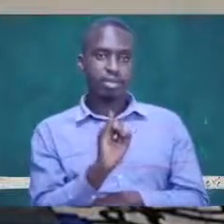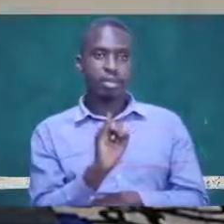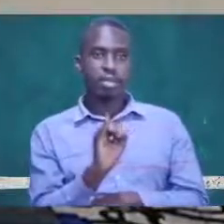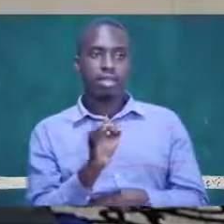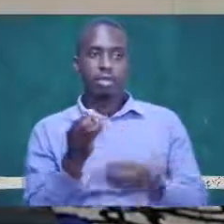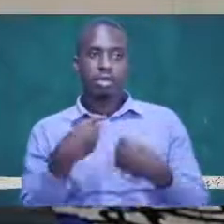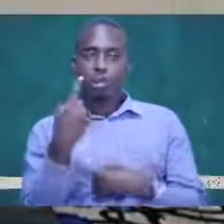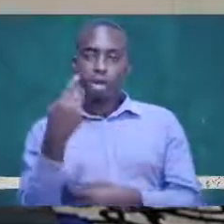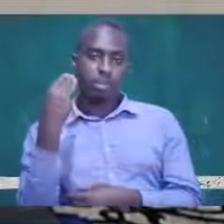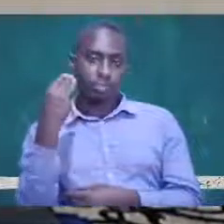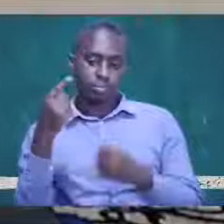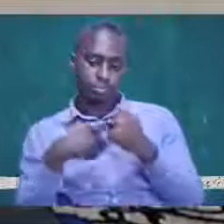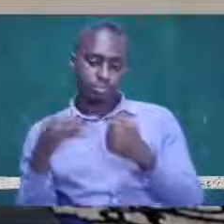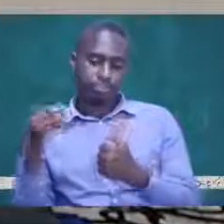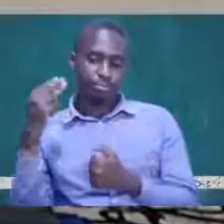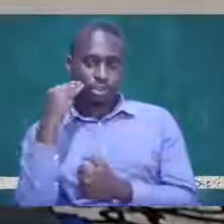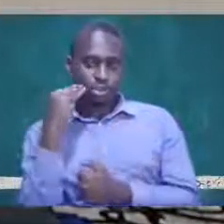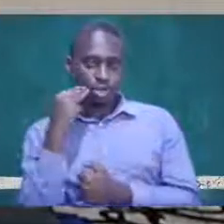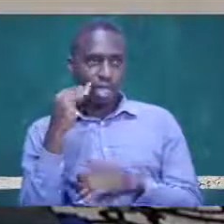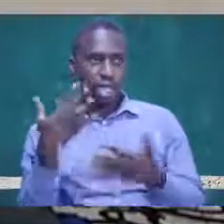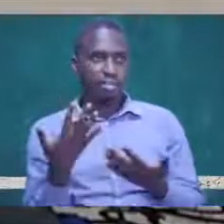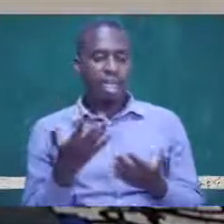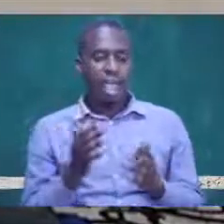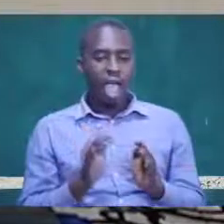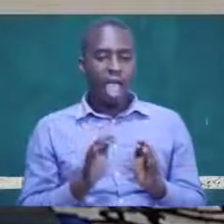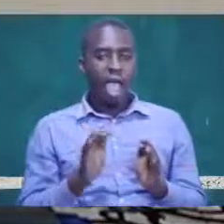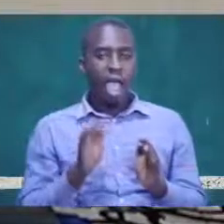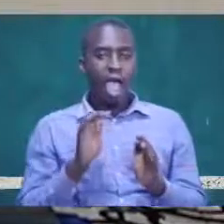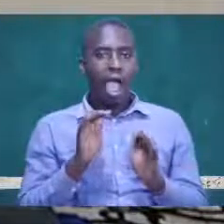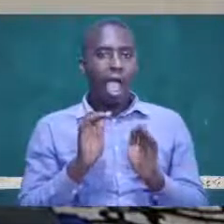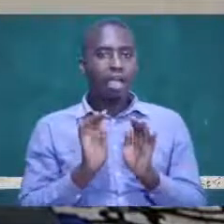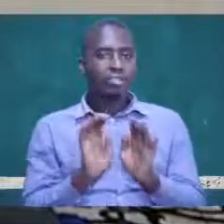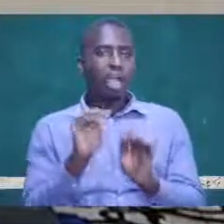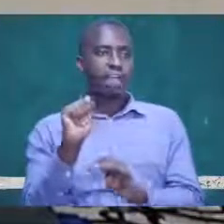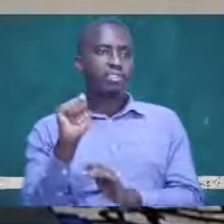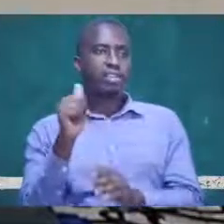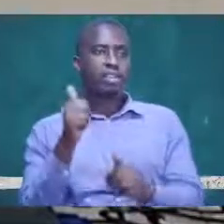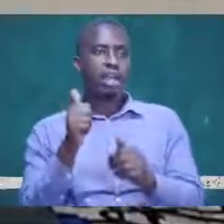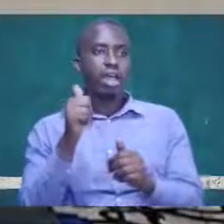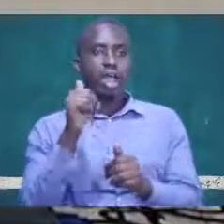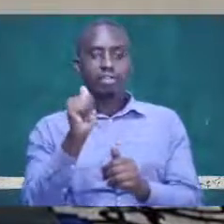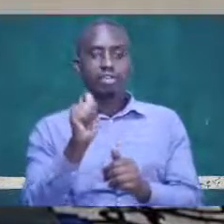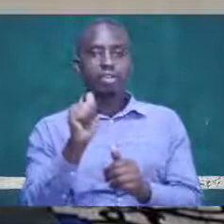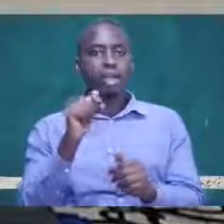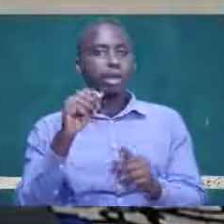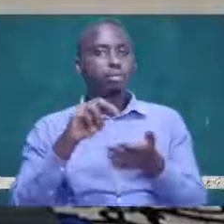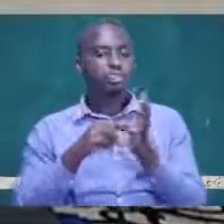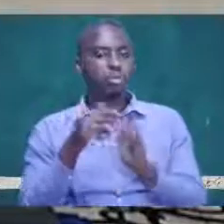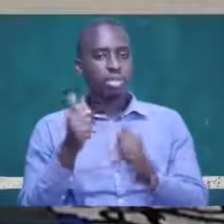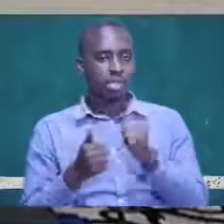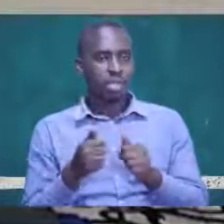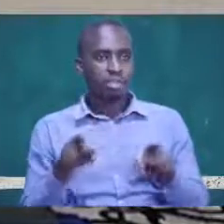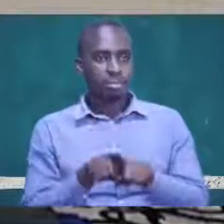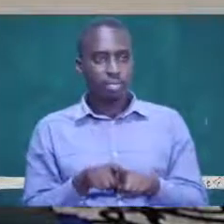160 million. Now, what is the accelerator? Because accelerator principle, that is the number of times the initial